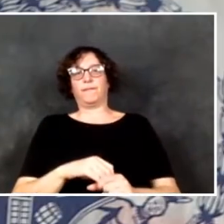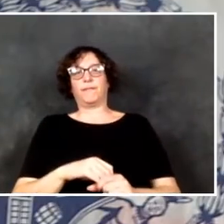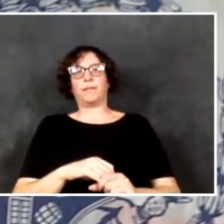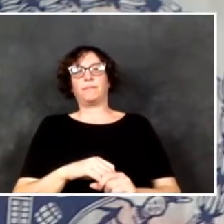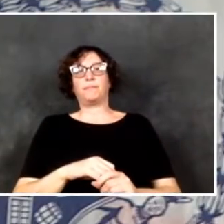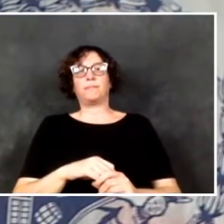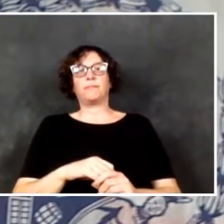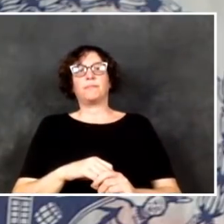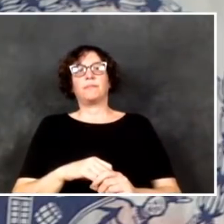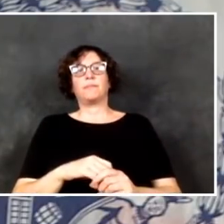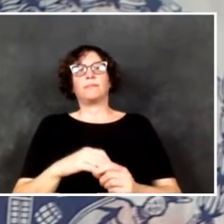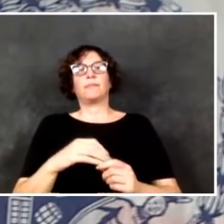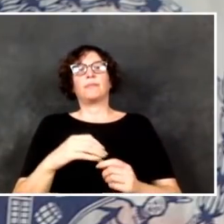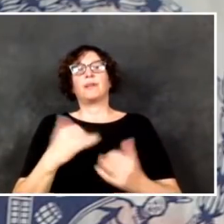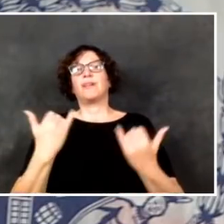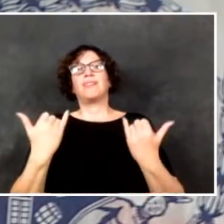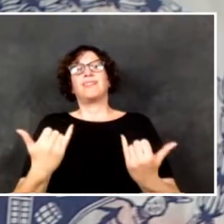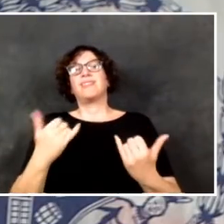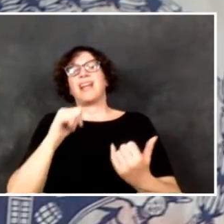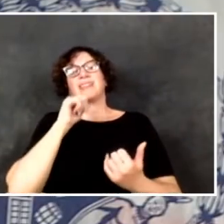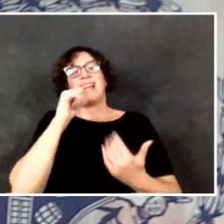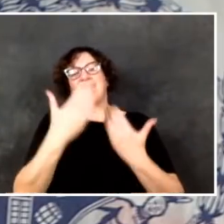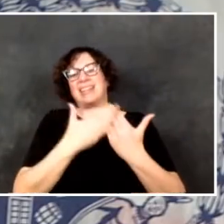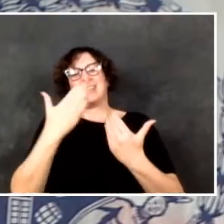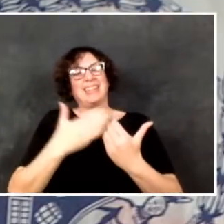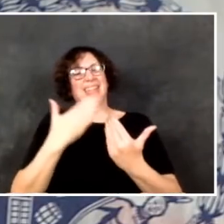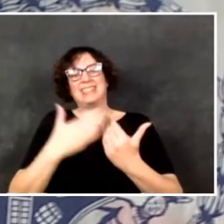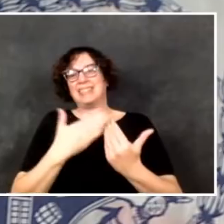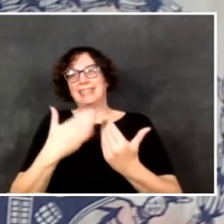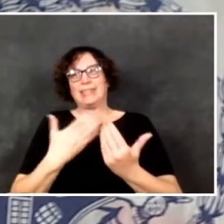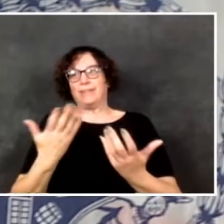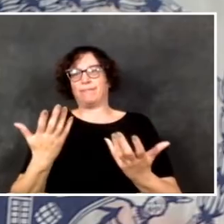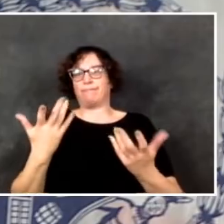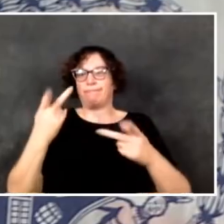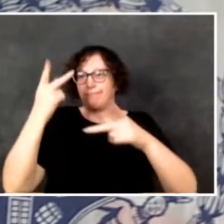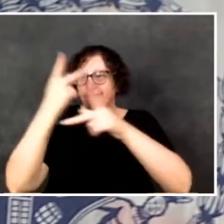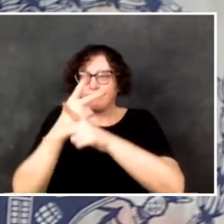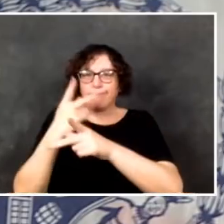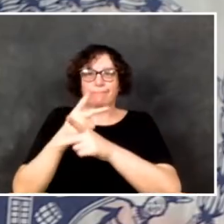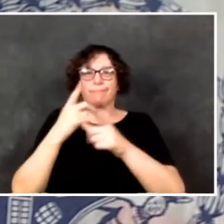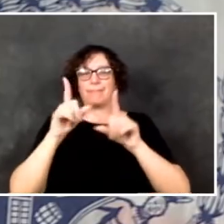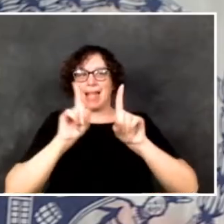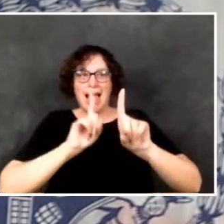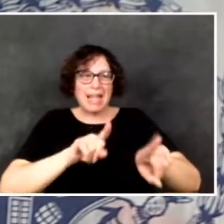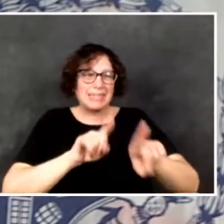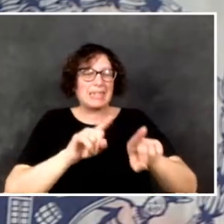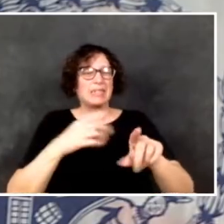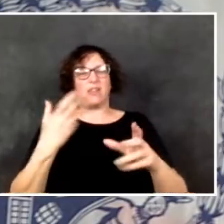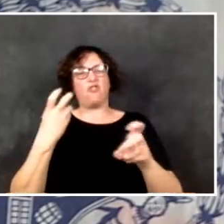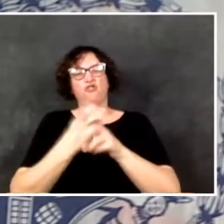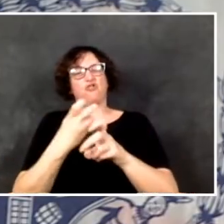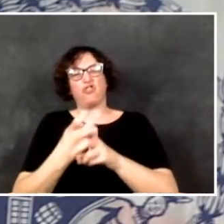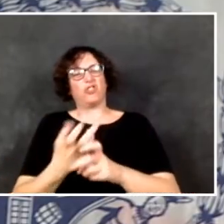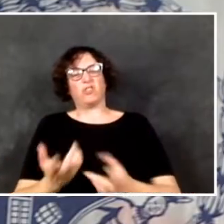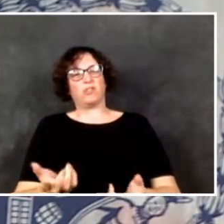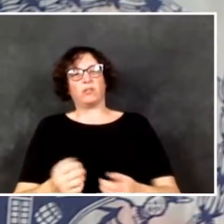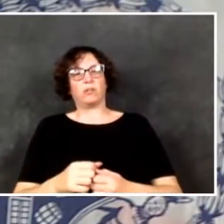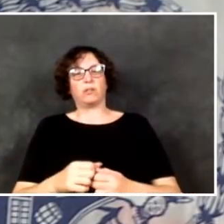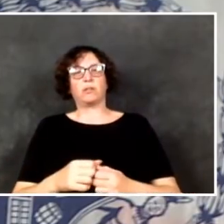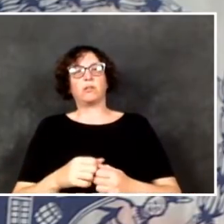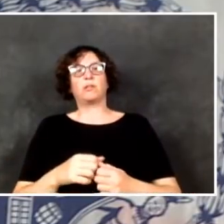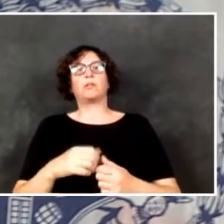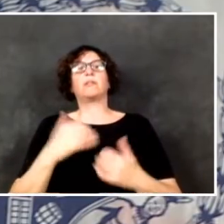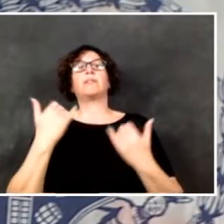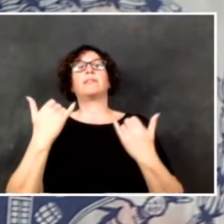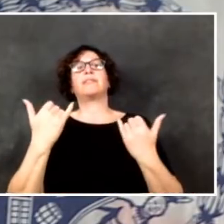an easy traditional attendance measure. What we know so far is there's nowhere near the participation that we would like to see, but we do